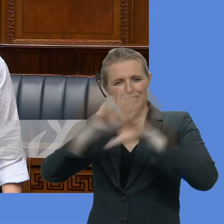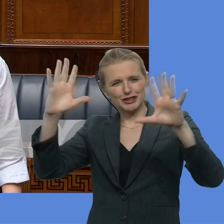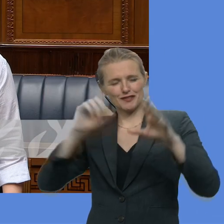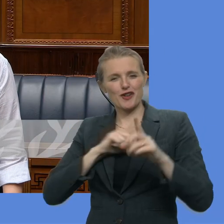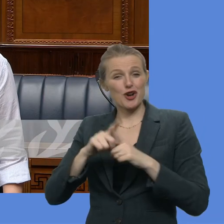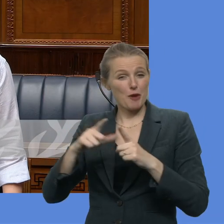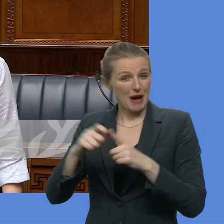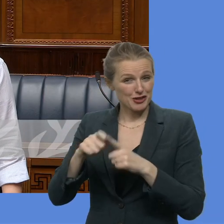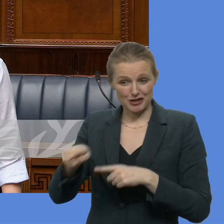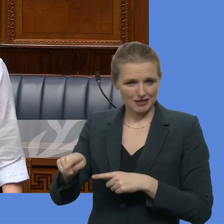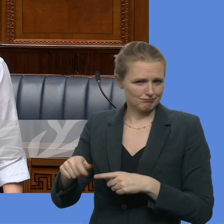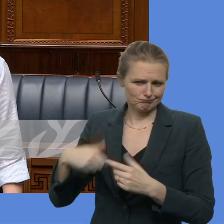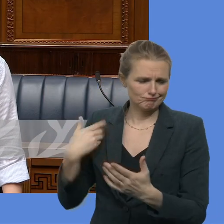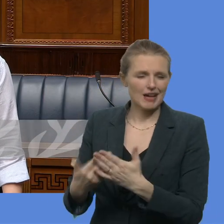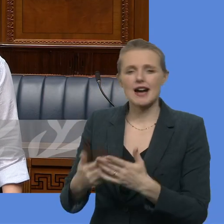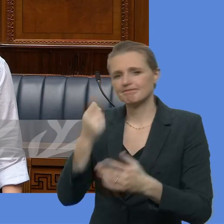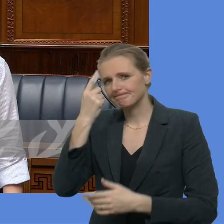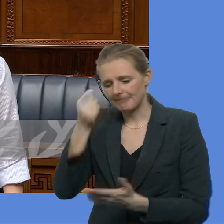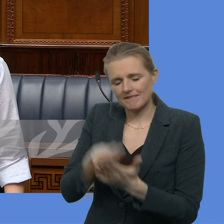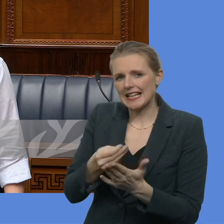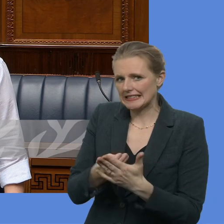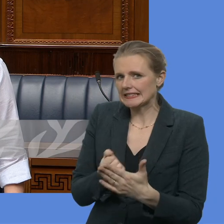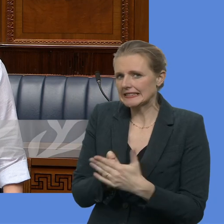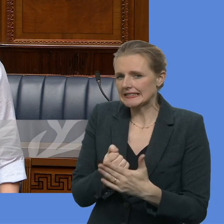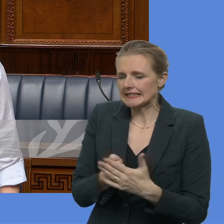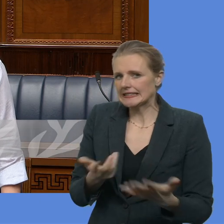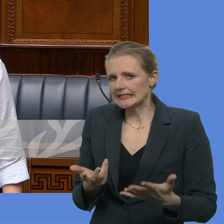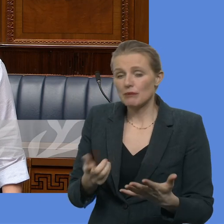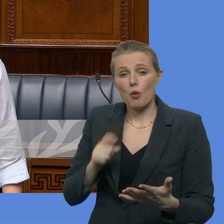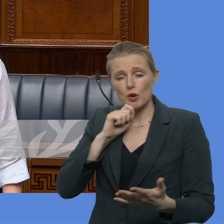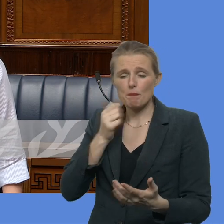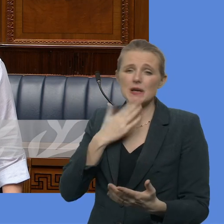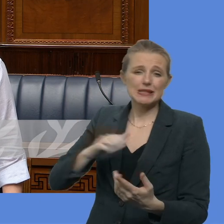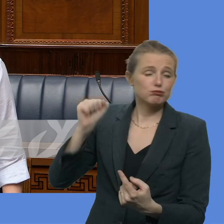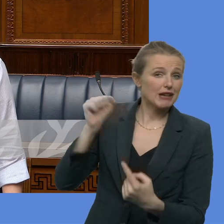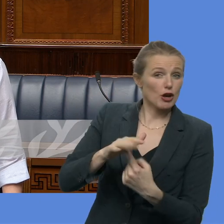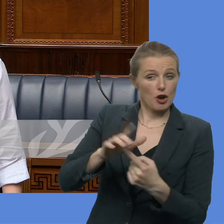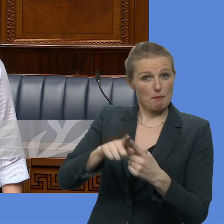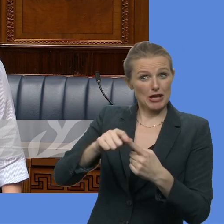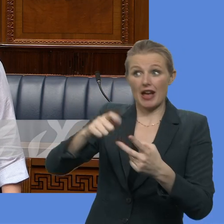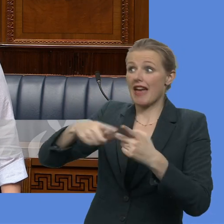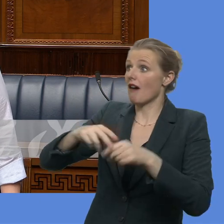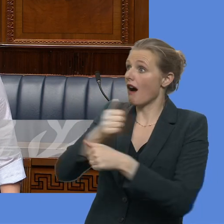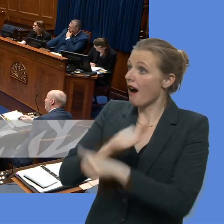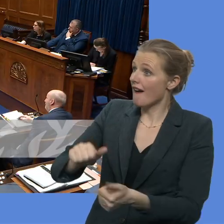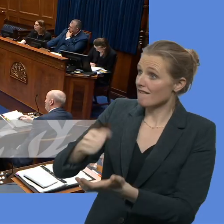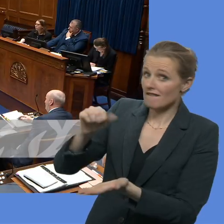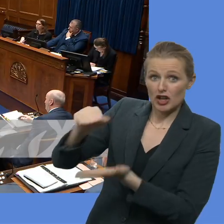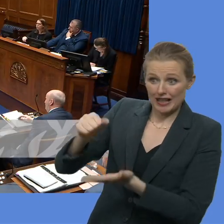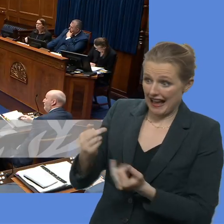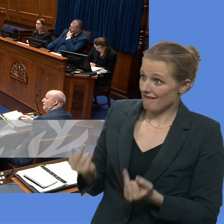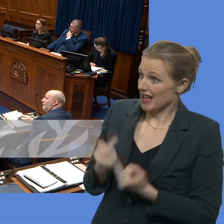I understand that there's budgetary constraints, but will you prioritise Downpatrick if a funding package does become available?